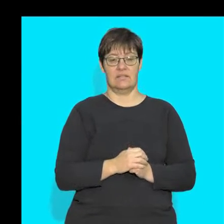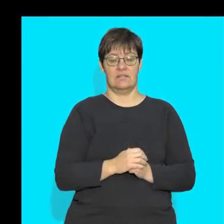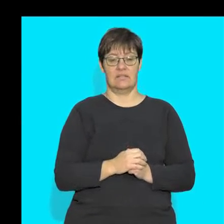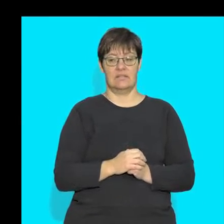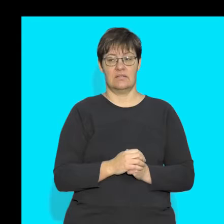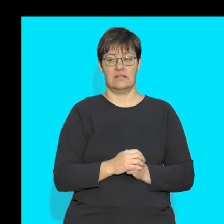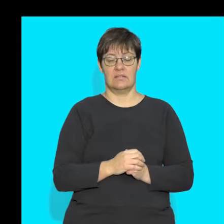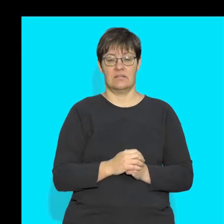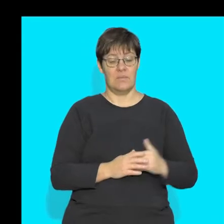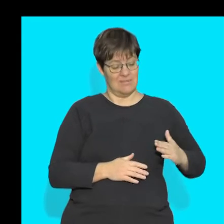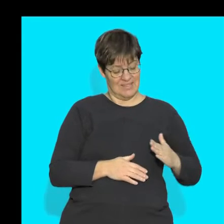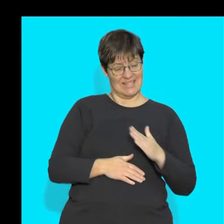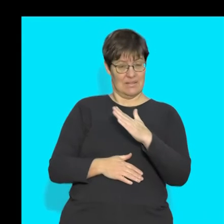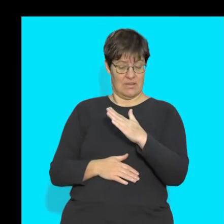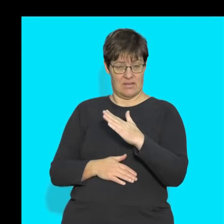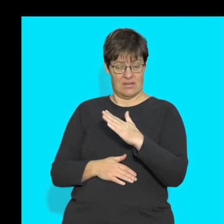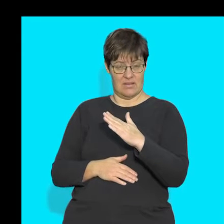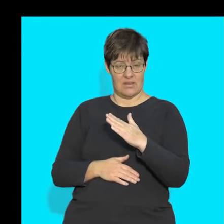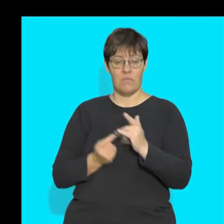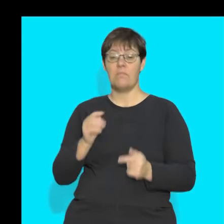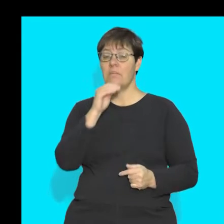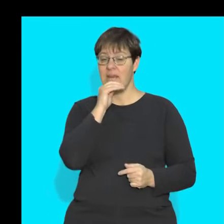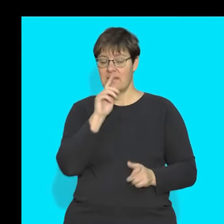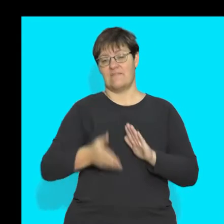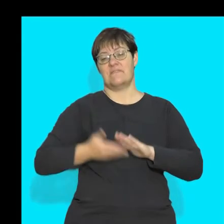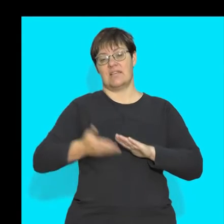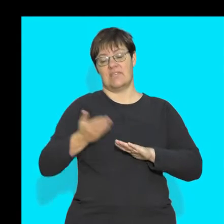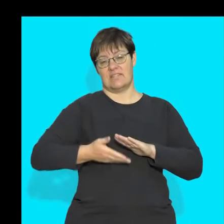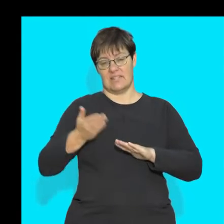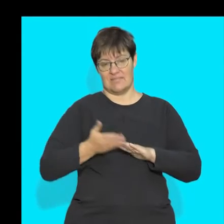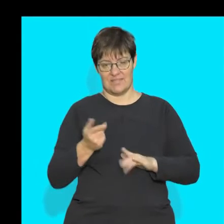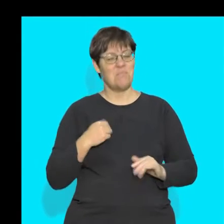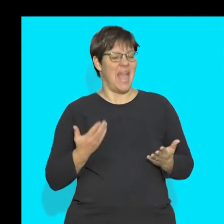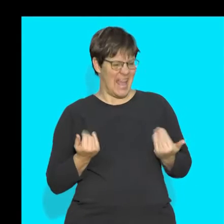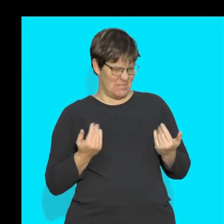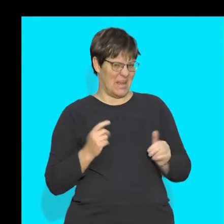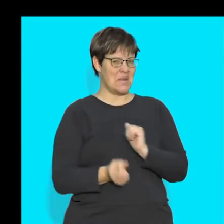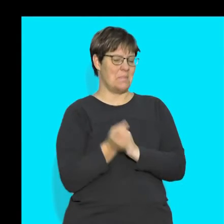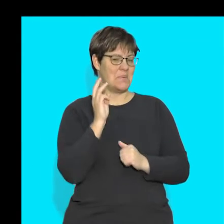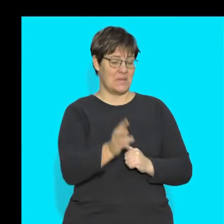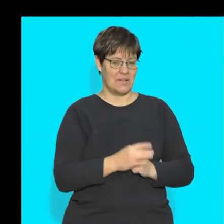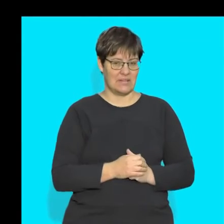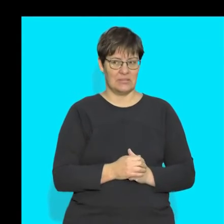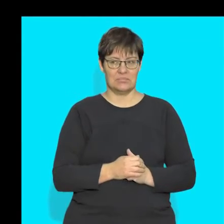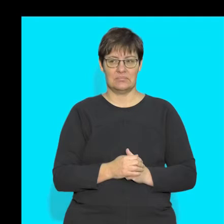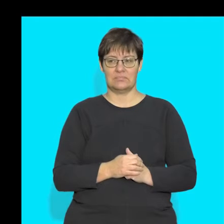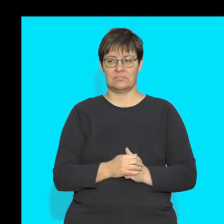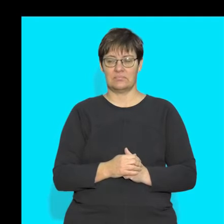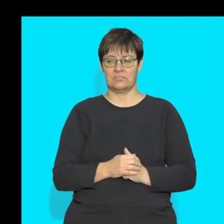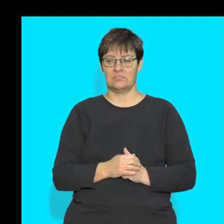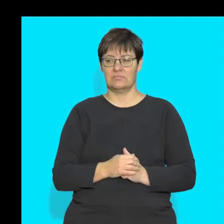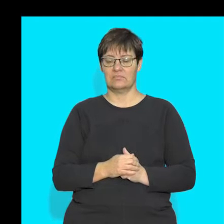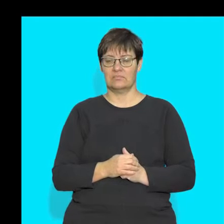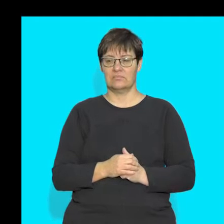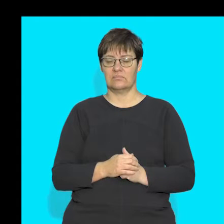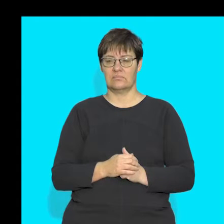It's a steeper gradient. It's going faster. It's what I expected. Okay. We